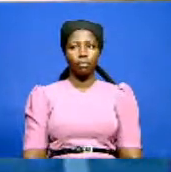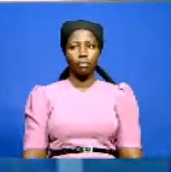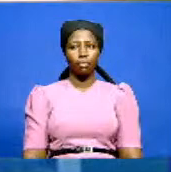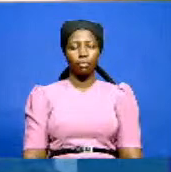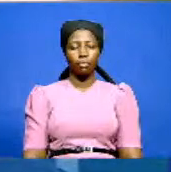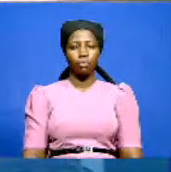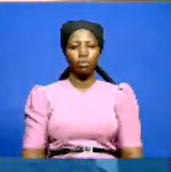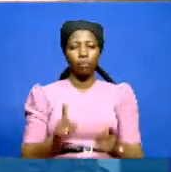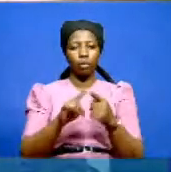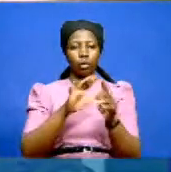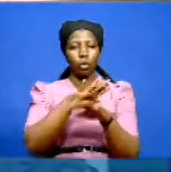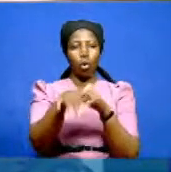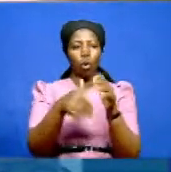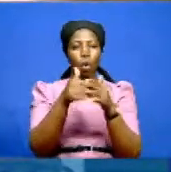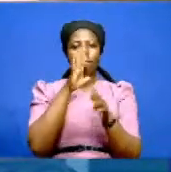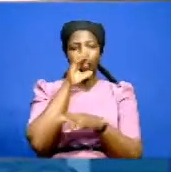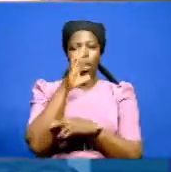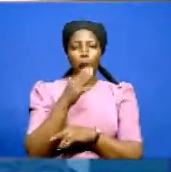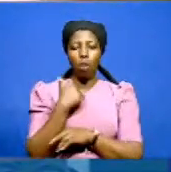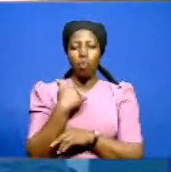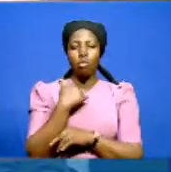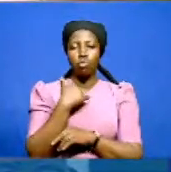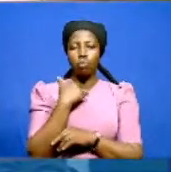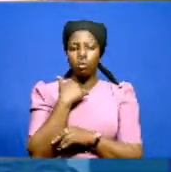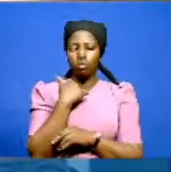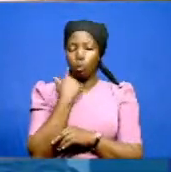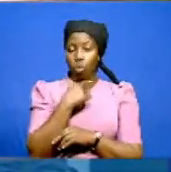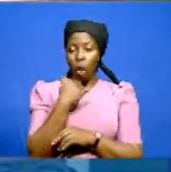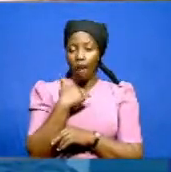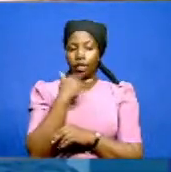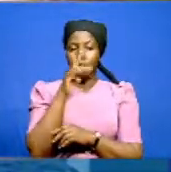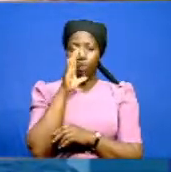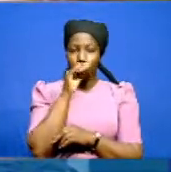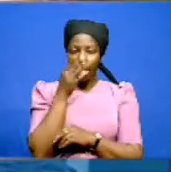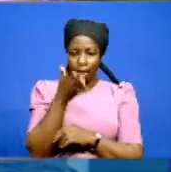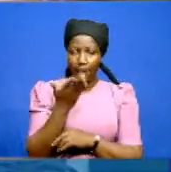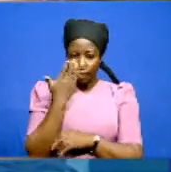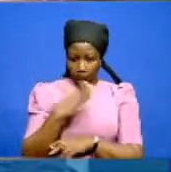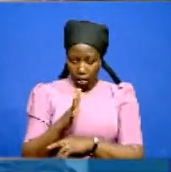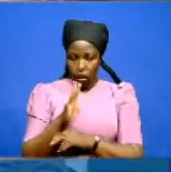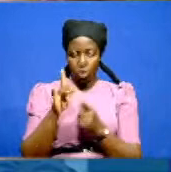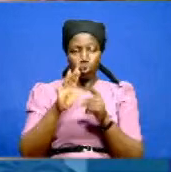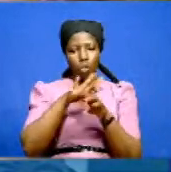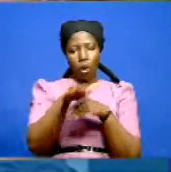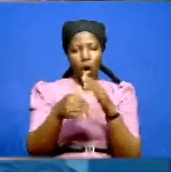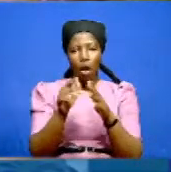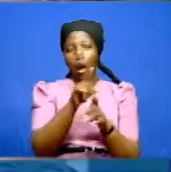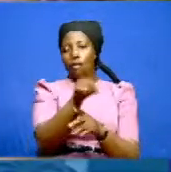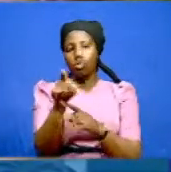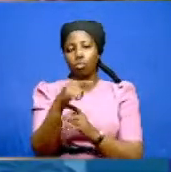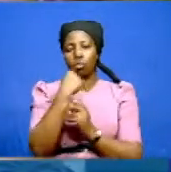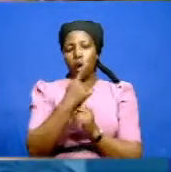To all the speakers who have spoken here, to all of you who